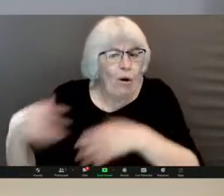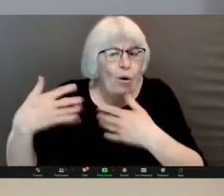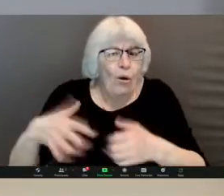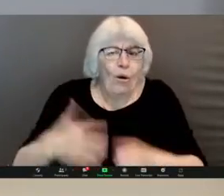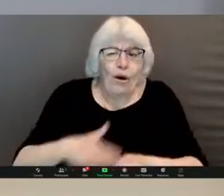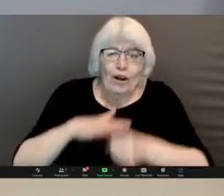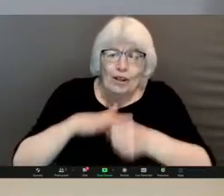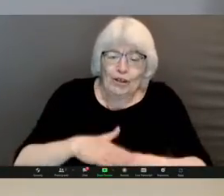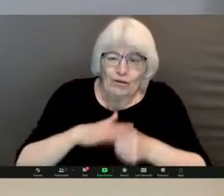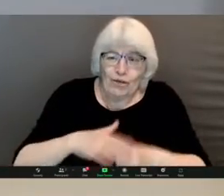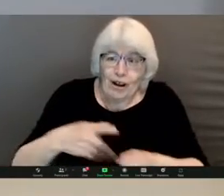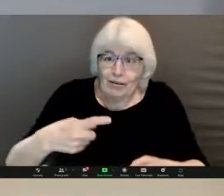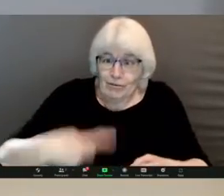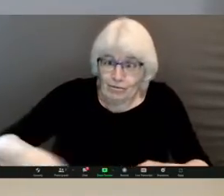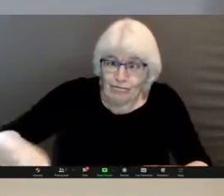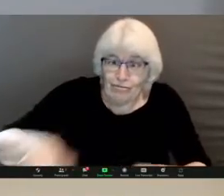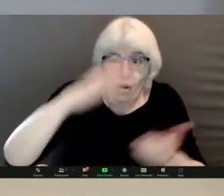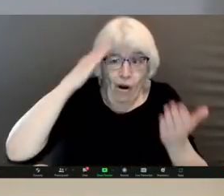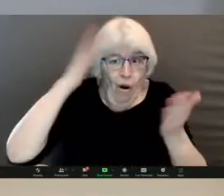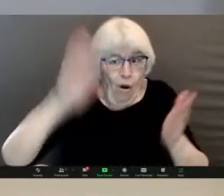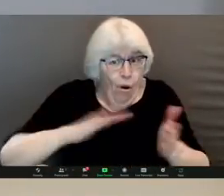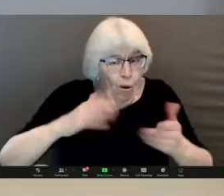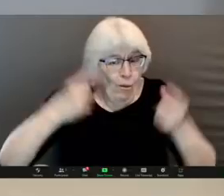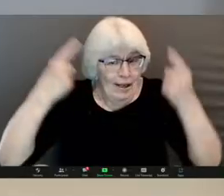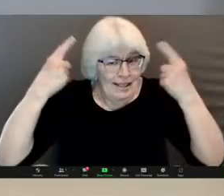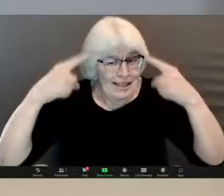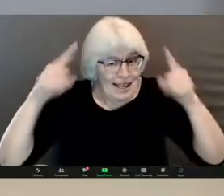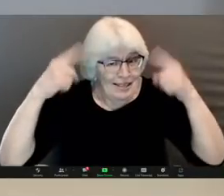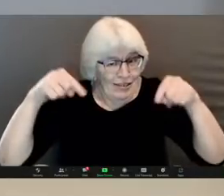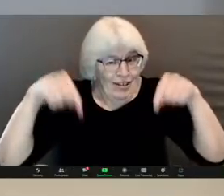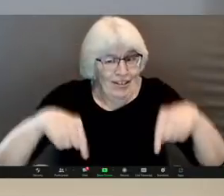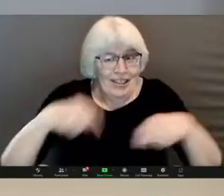PEI will benefit from a full year of in-class learning.